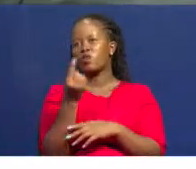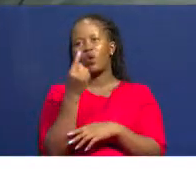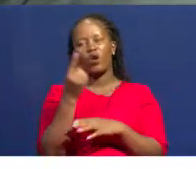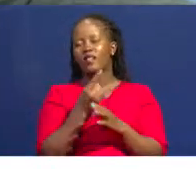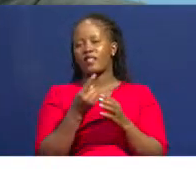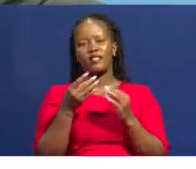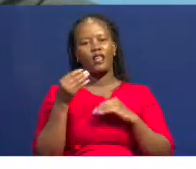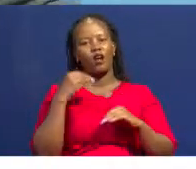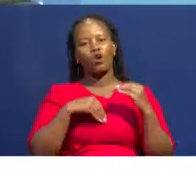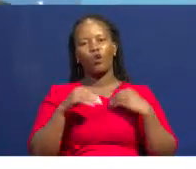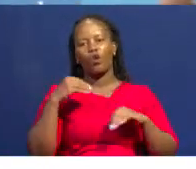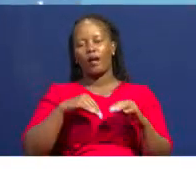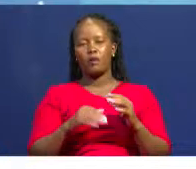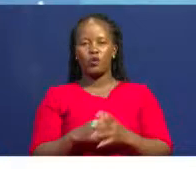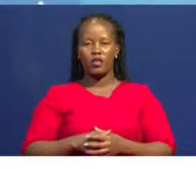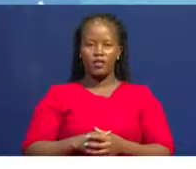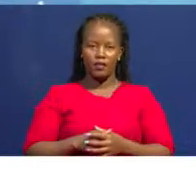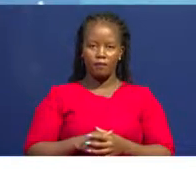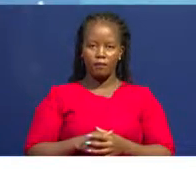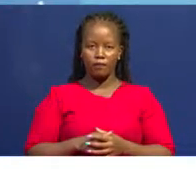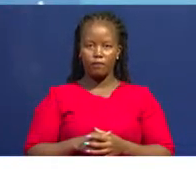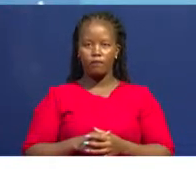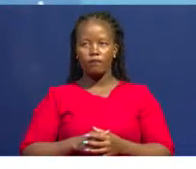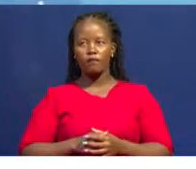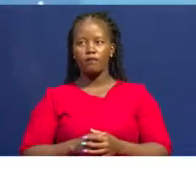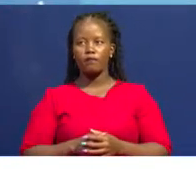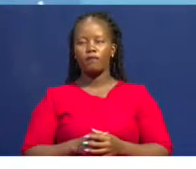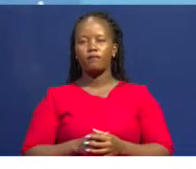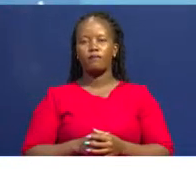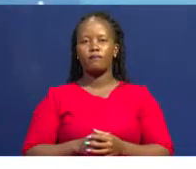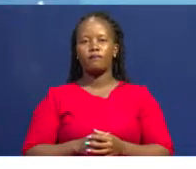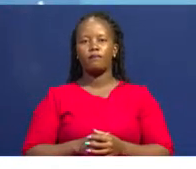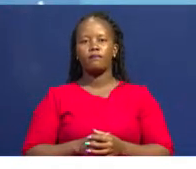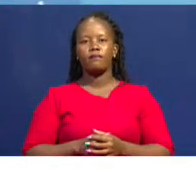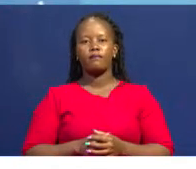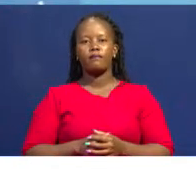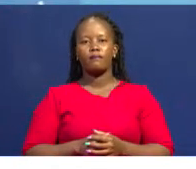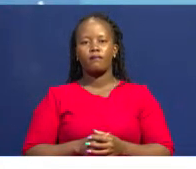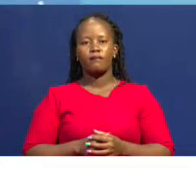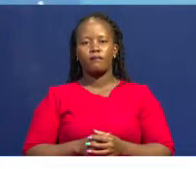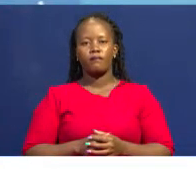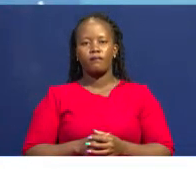to that because he squarely fits in the NTSA.